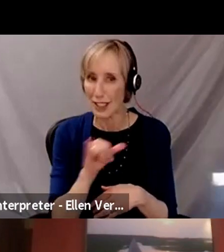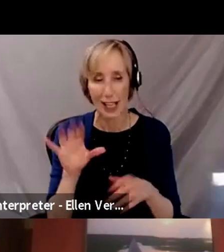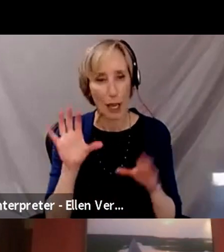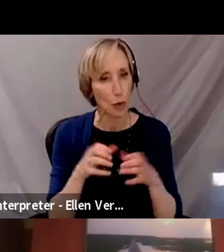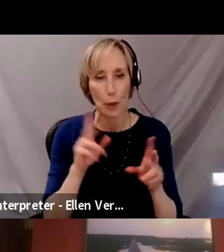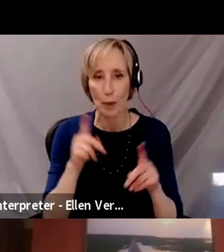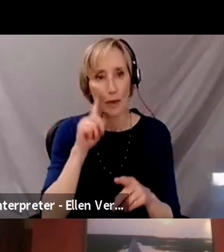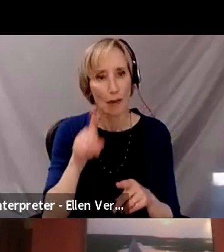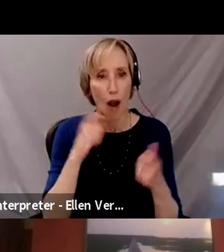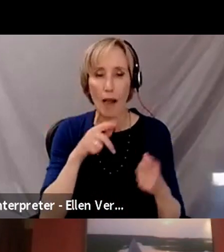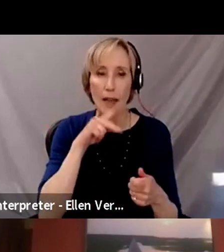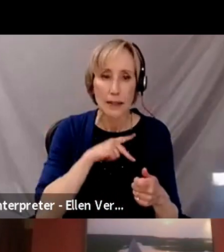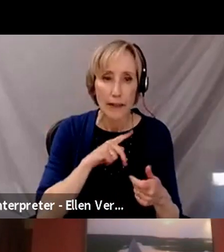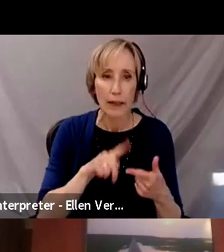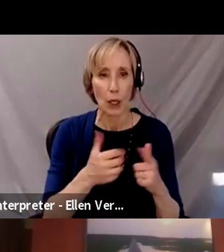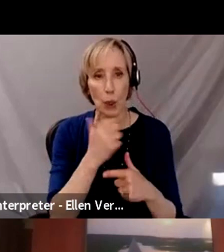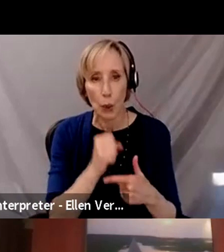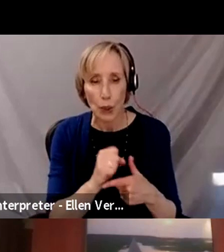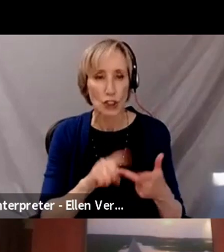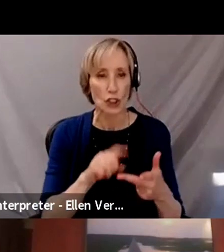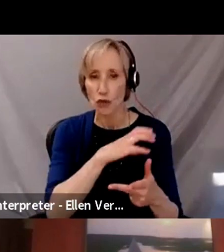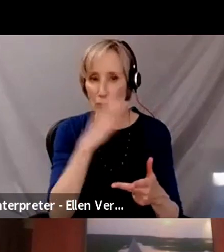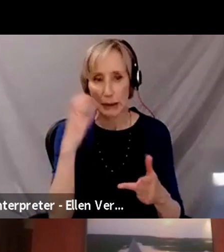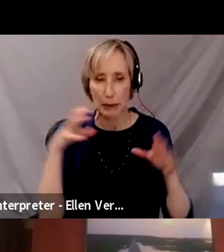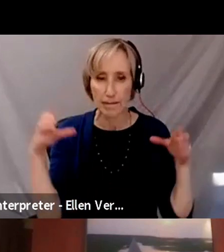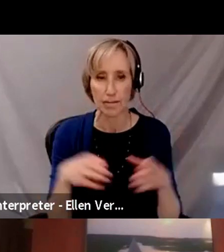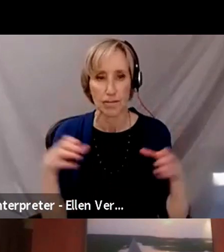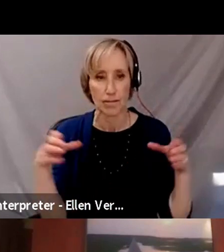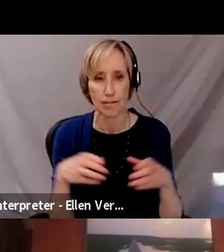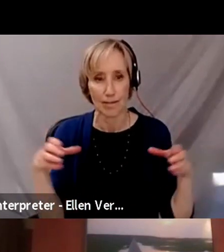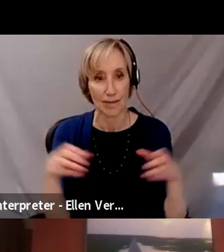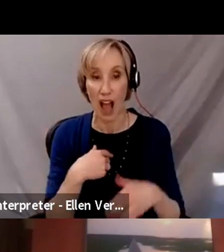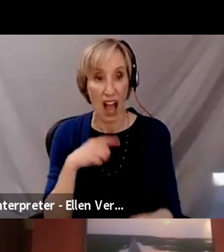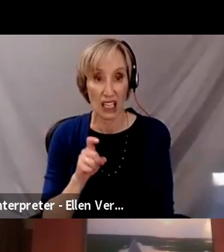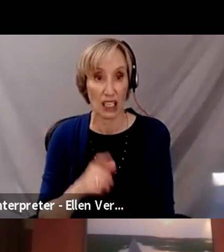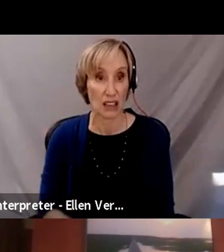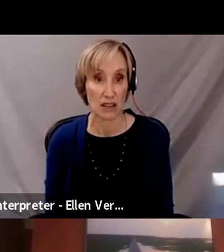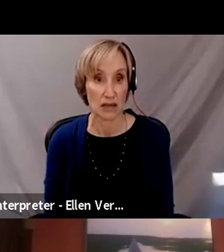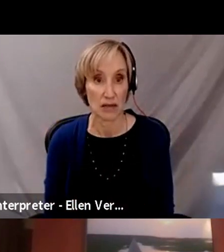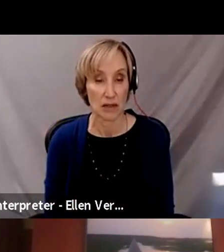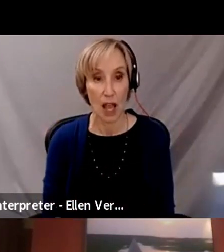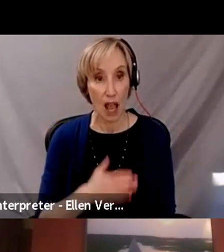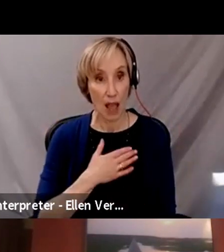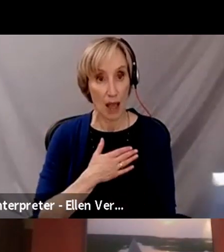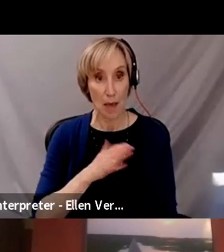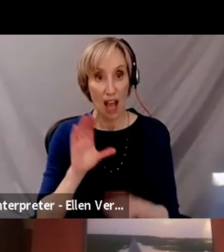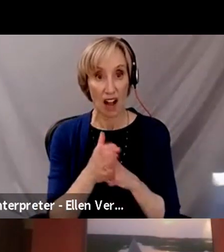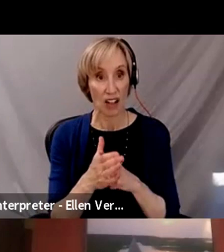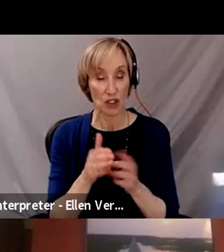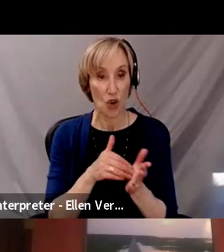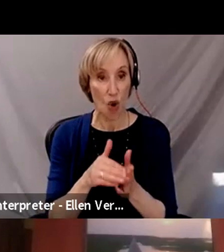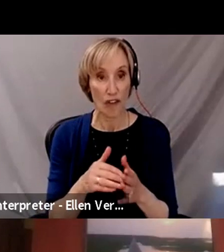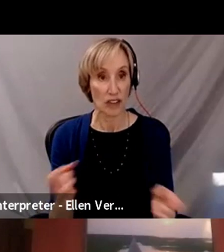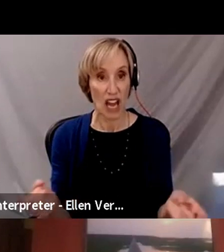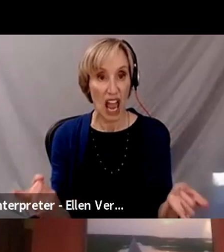holiday. And I find that so necessary. I live in a culture that typically often hates me,